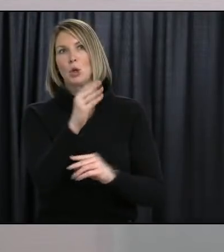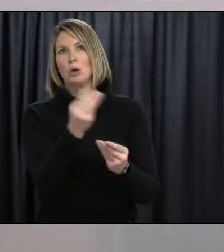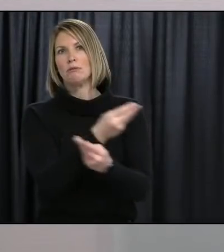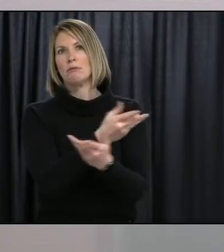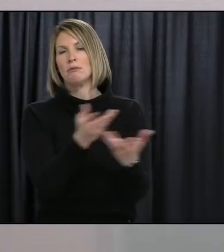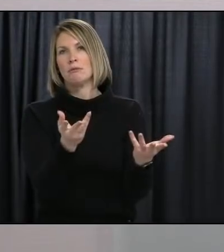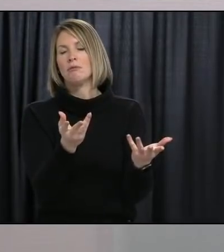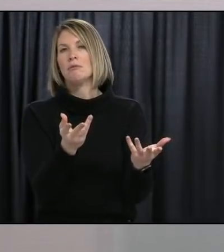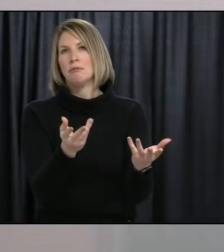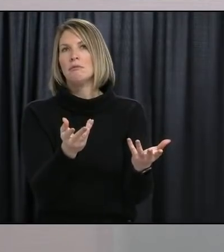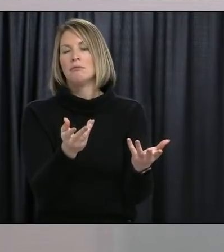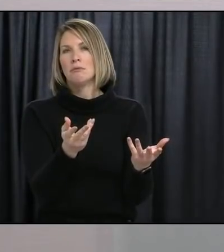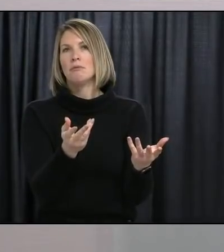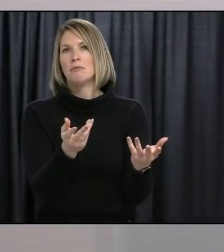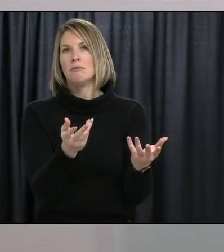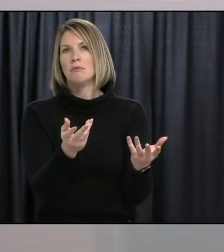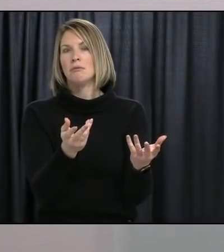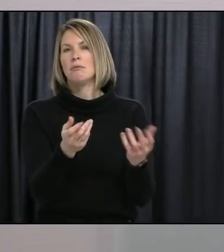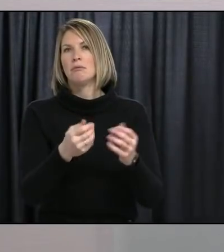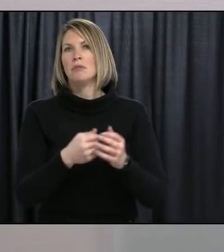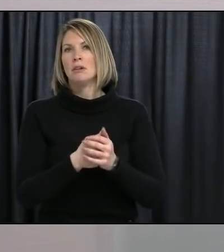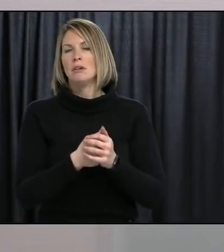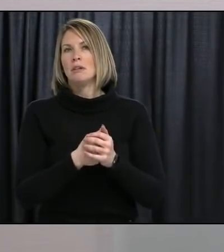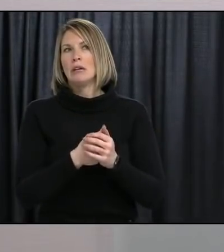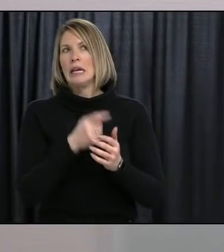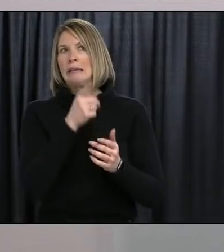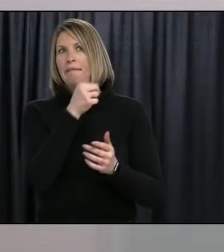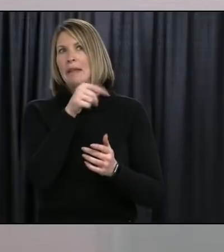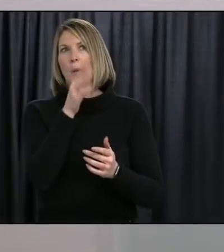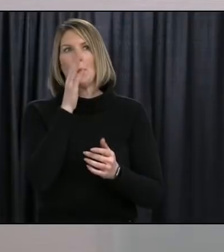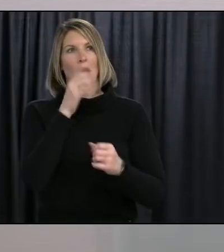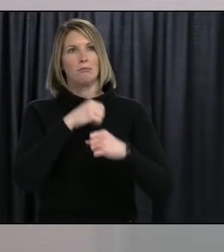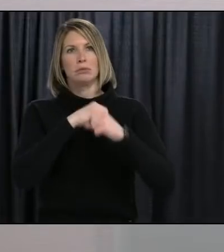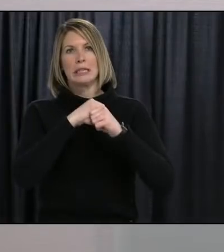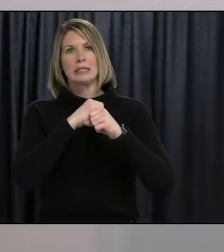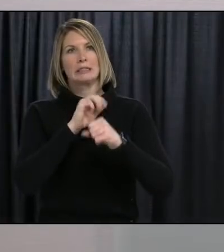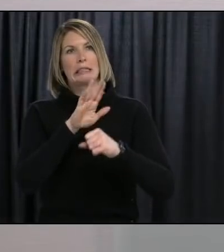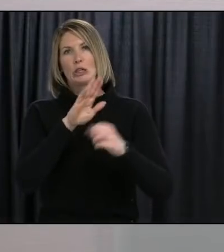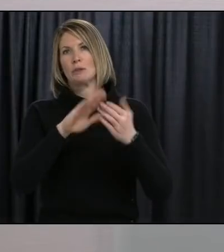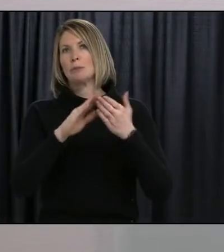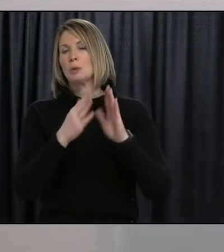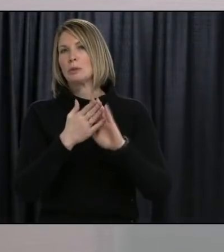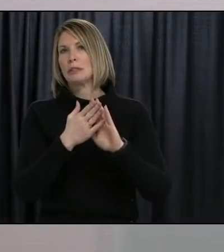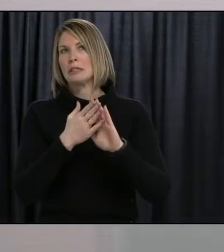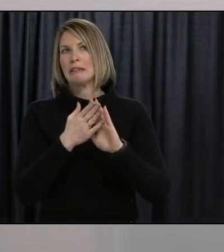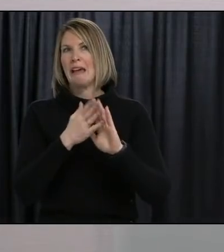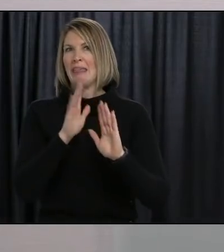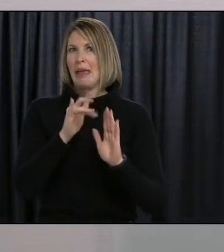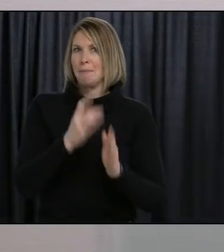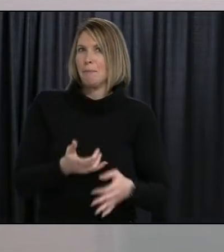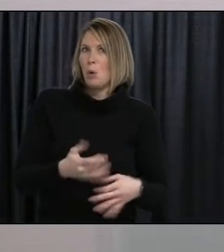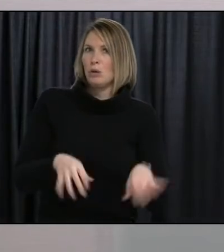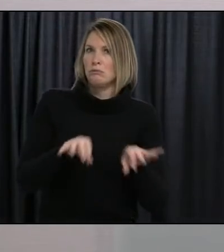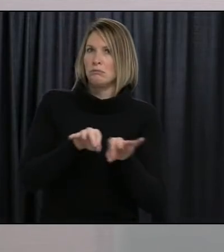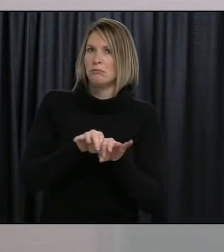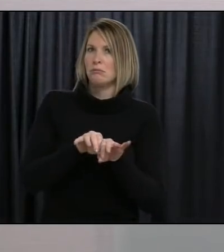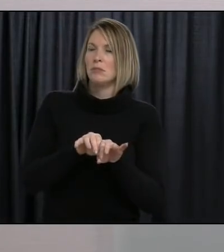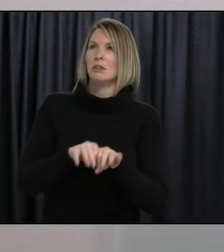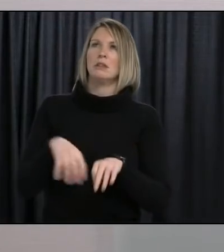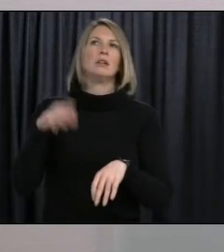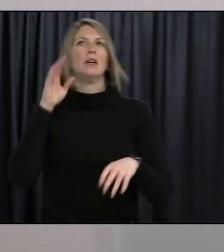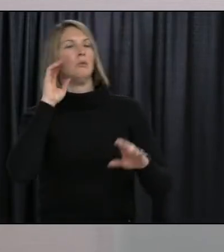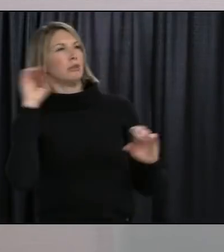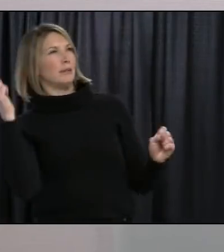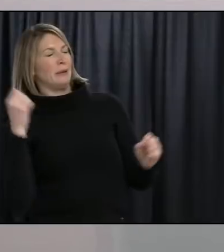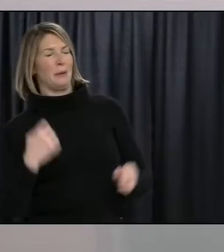to the vulnerable remote communities along the North Coast? Well, I think this is huge. Sorry, Minister, you go